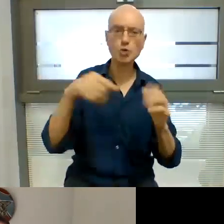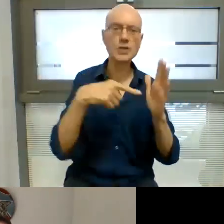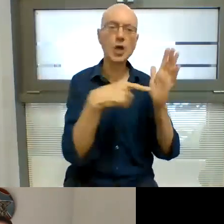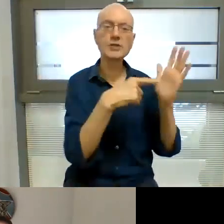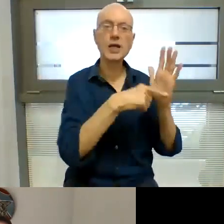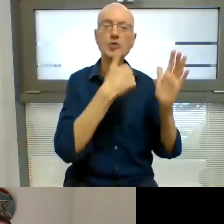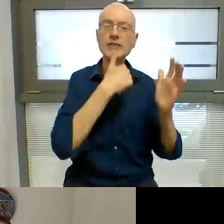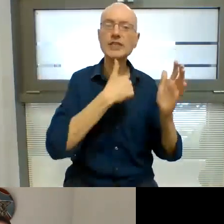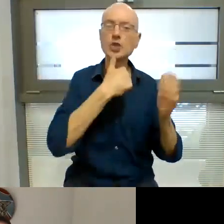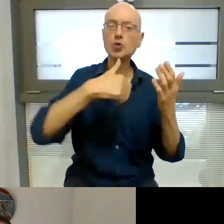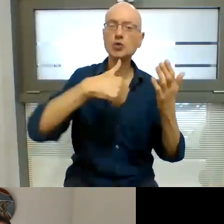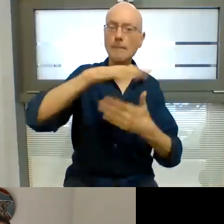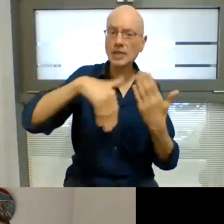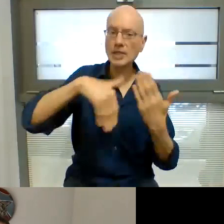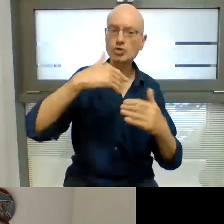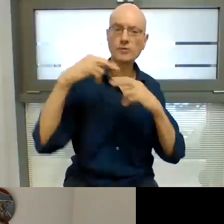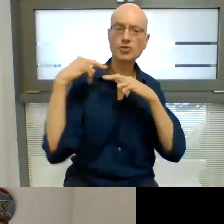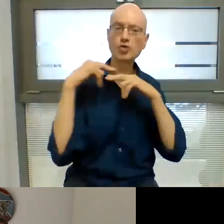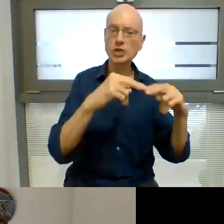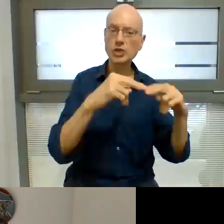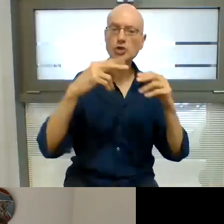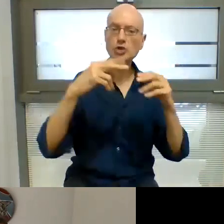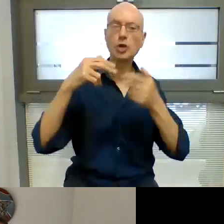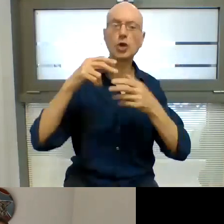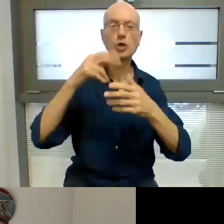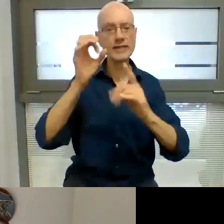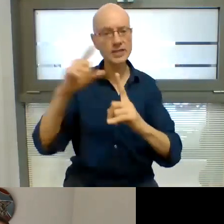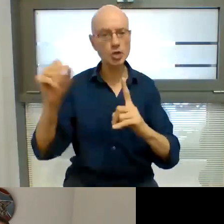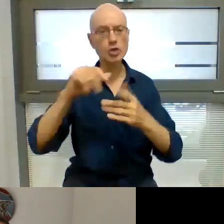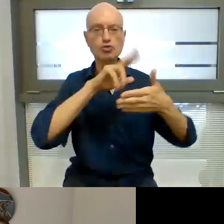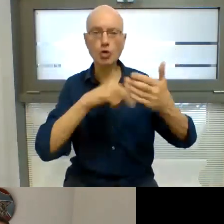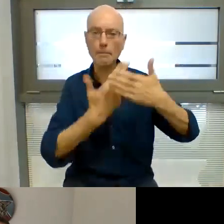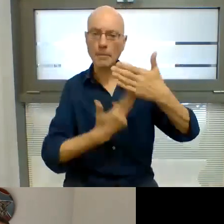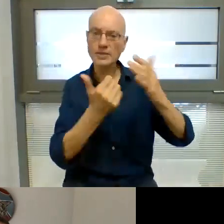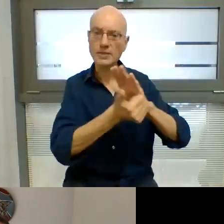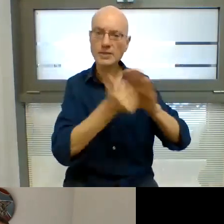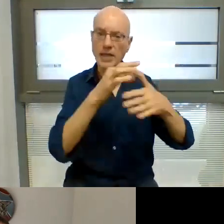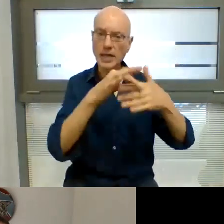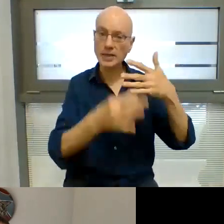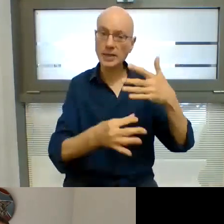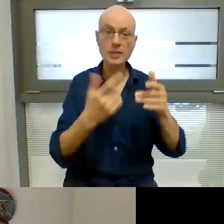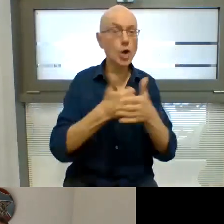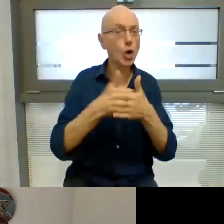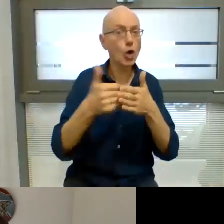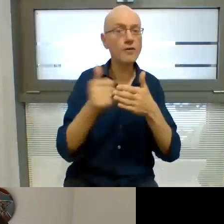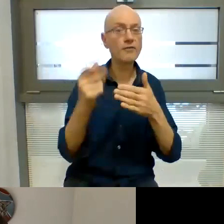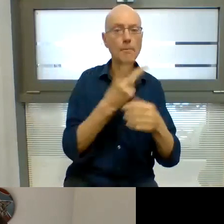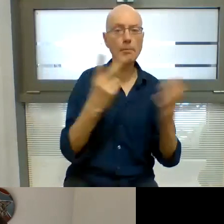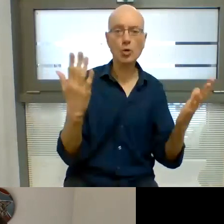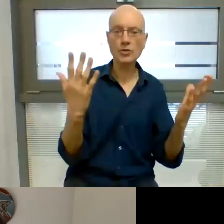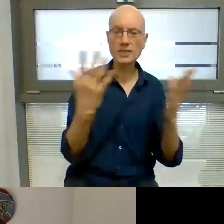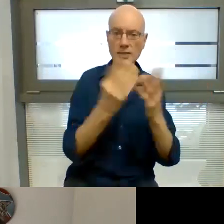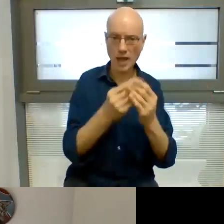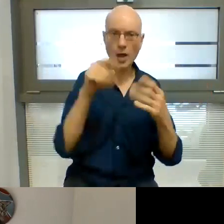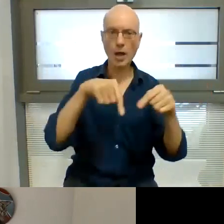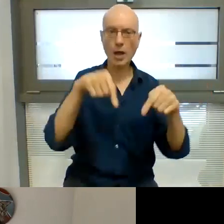of traditional and digital painting and drawing techniques, often fusing the two together in an interactive live